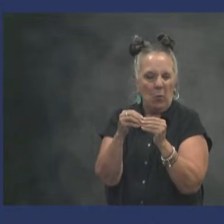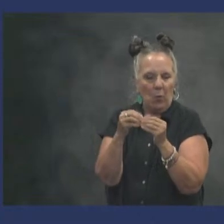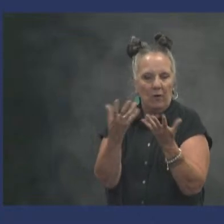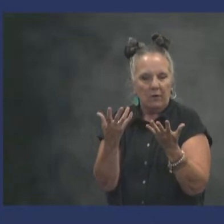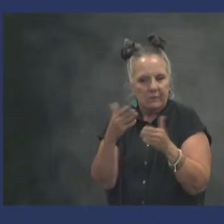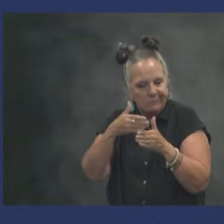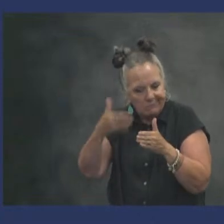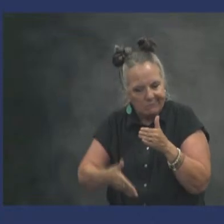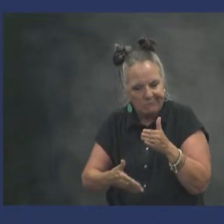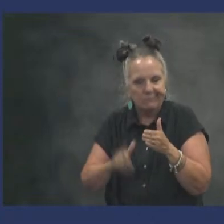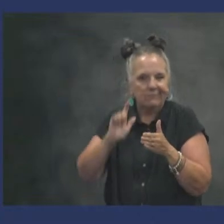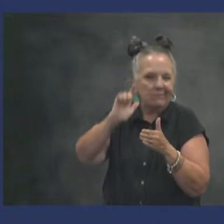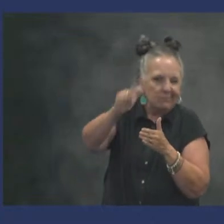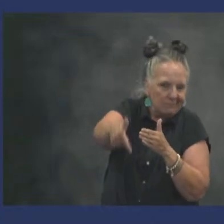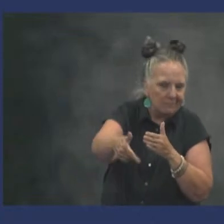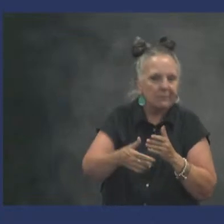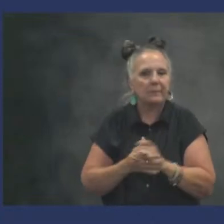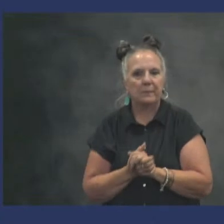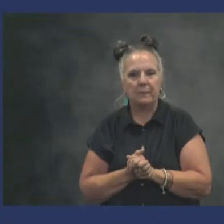months on that.